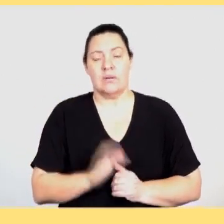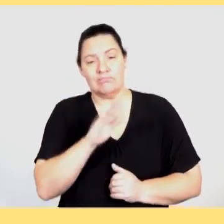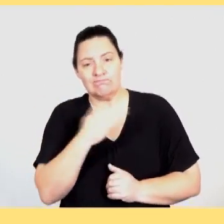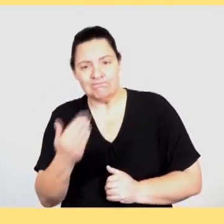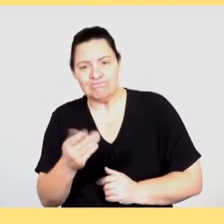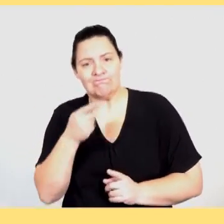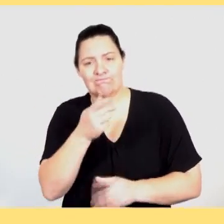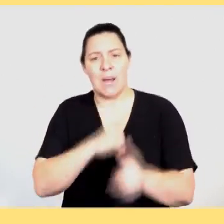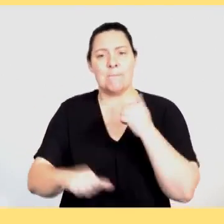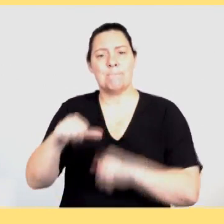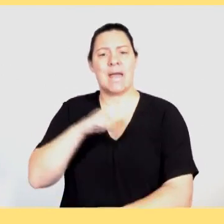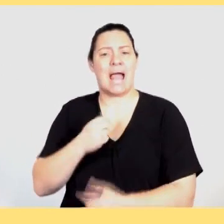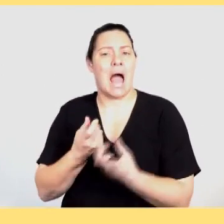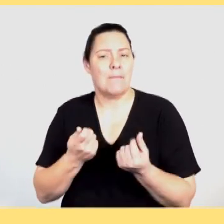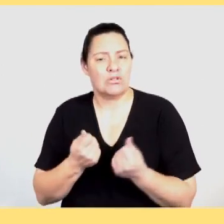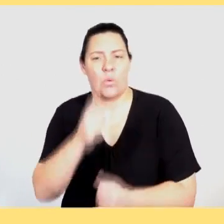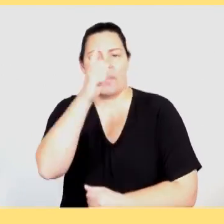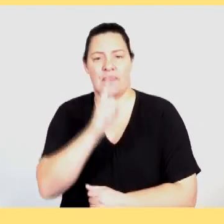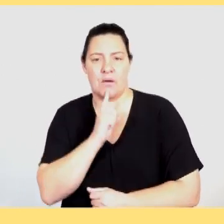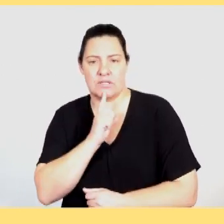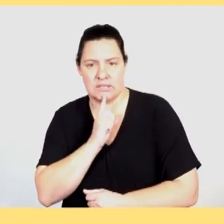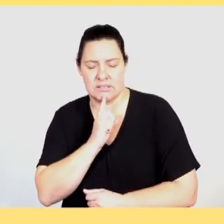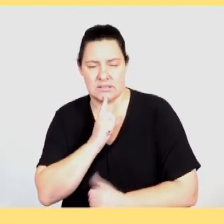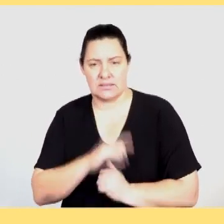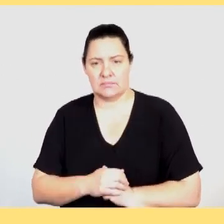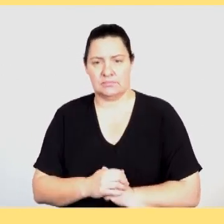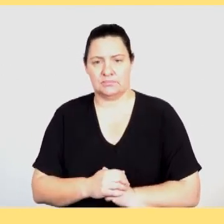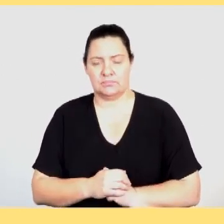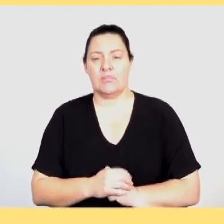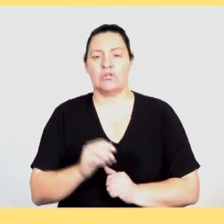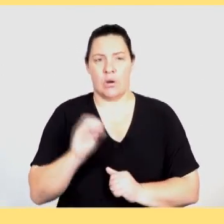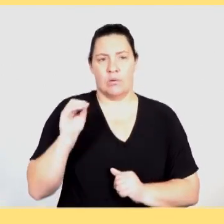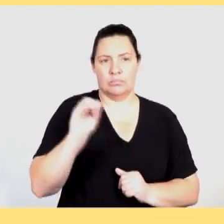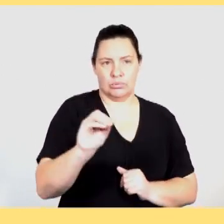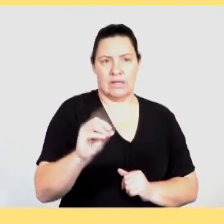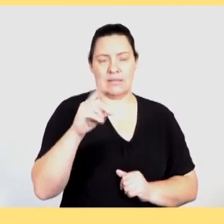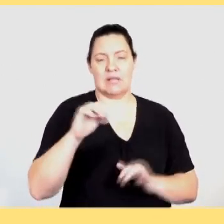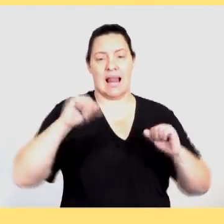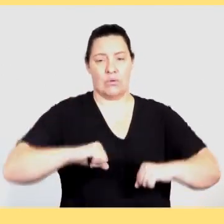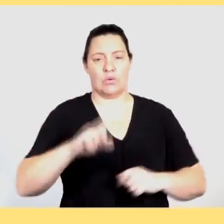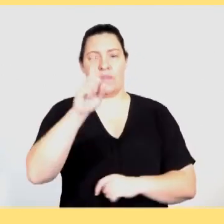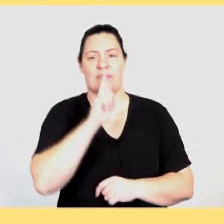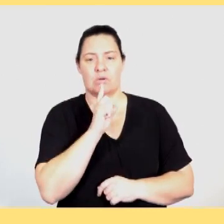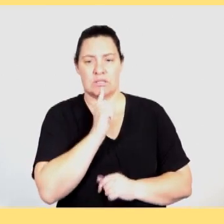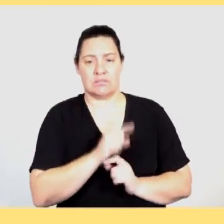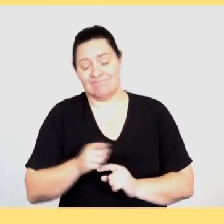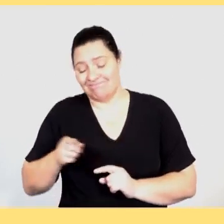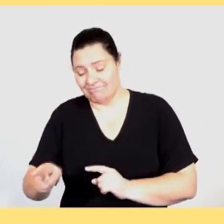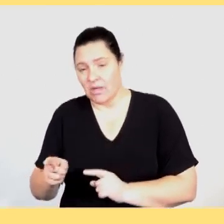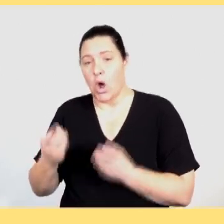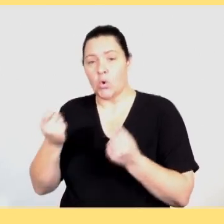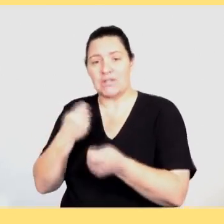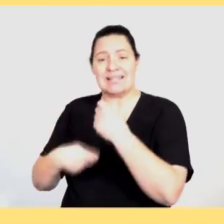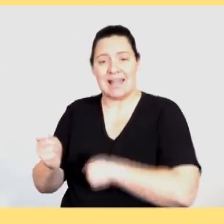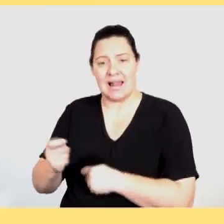And then MOO is returned goods of 1,000. So we find on debtors allowances 1,000. Now, on